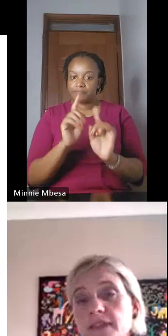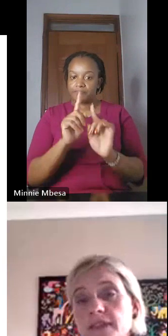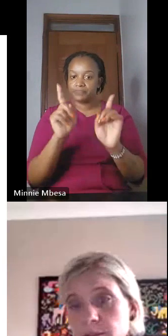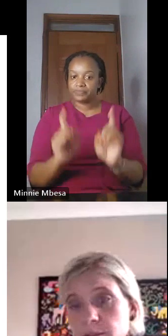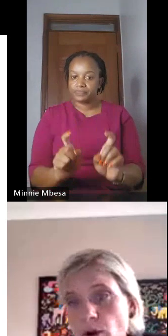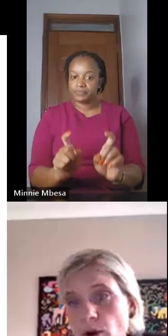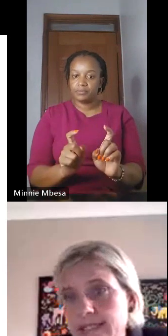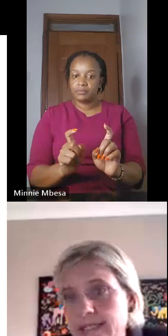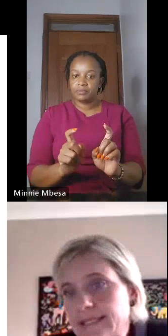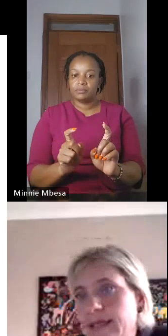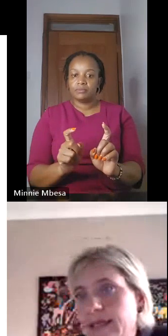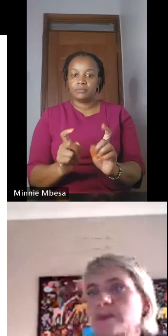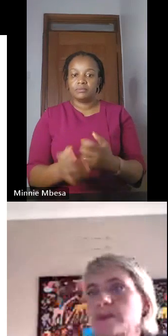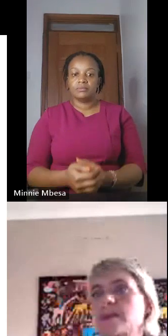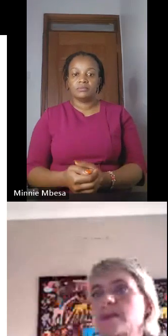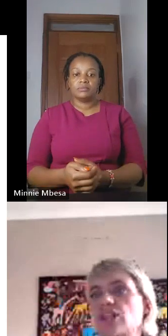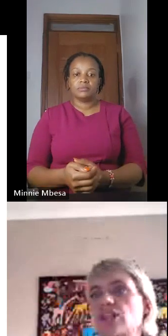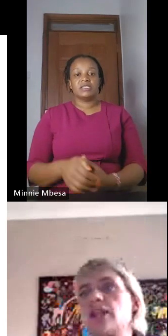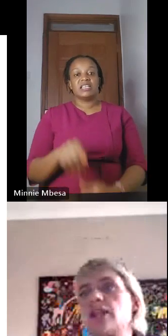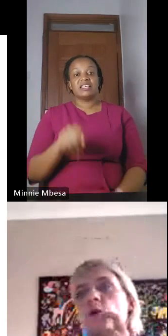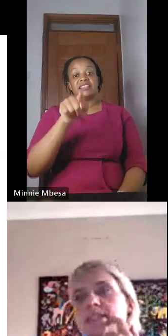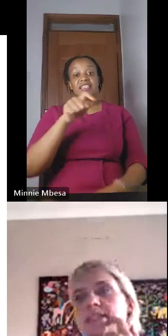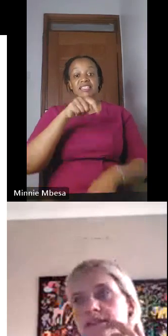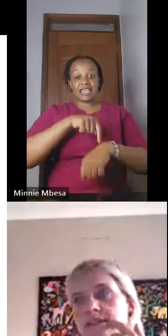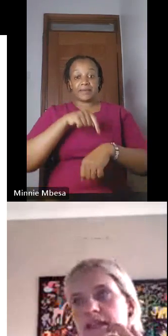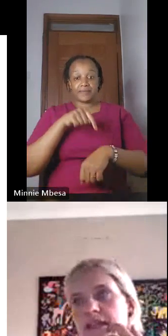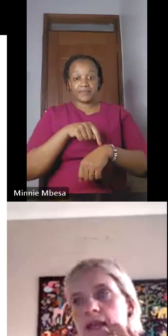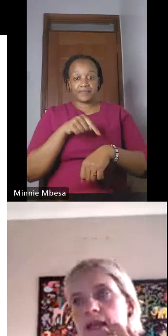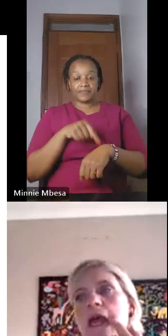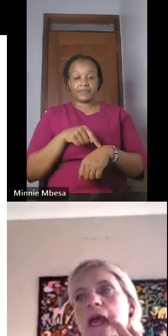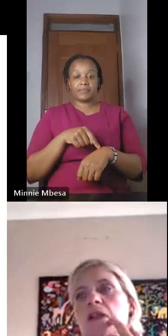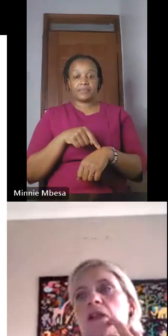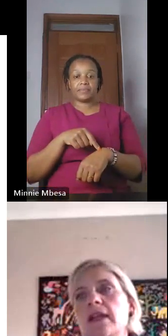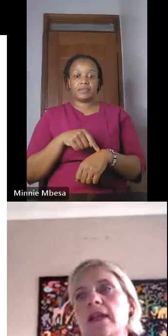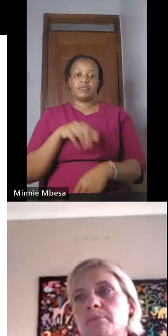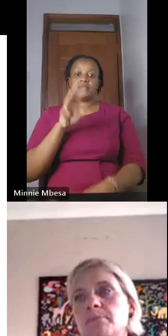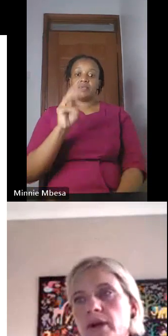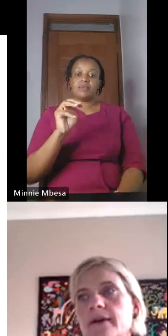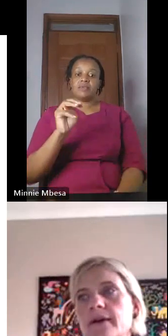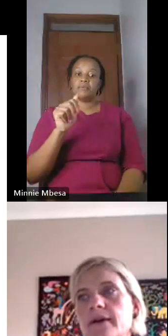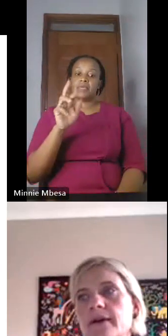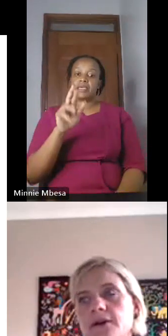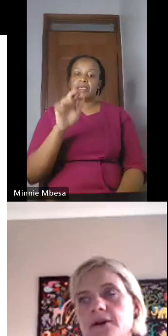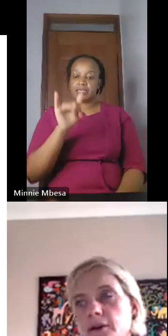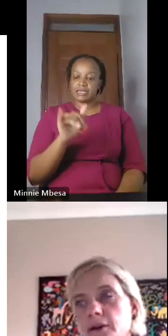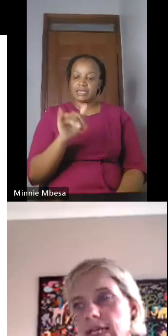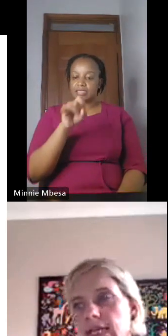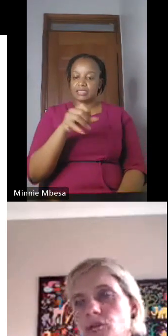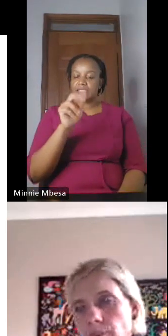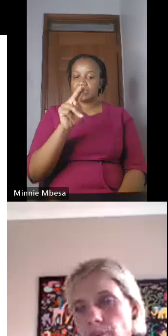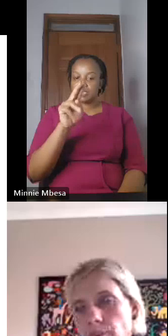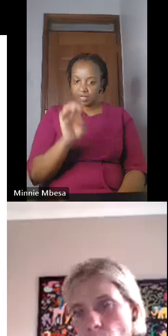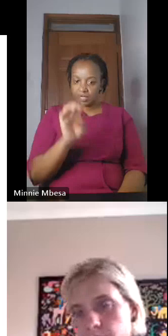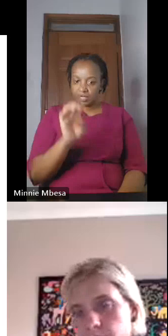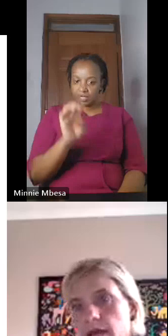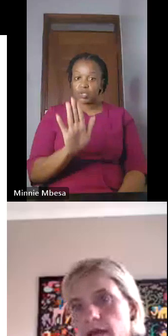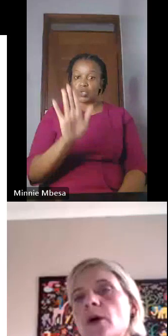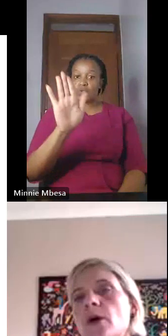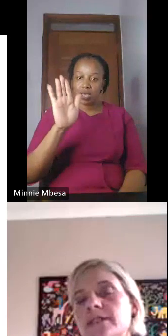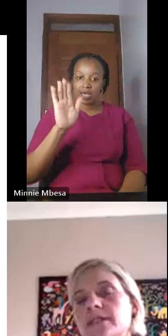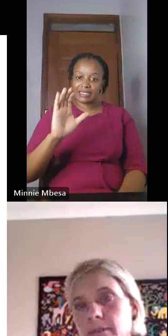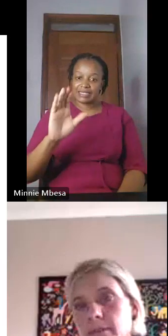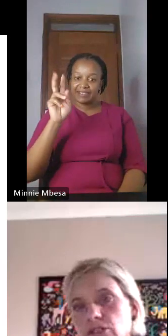So at this point in time, Mary Jane, your CV and the employer referee